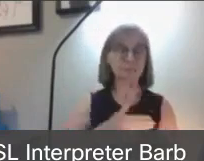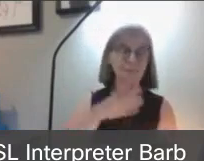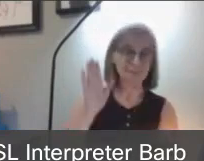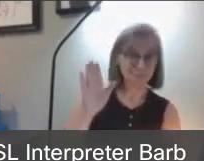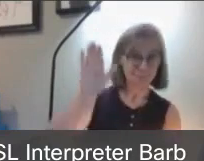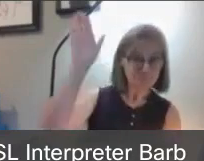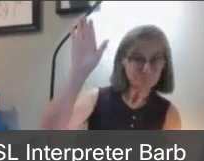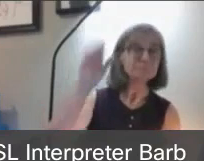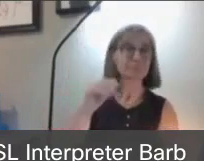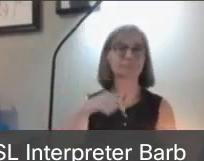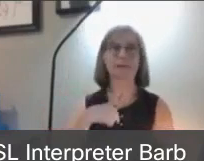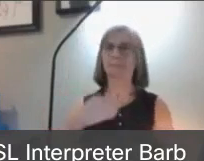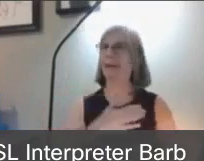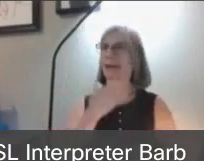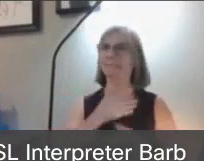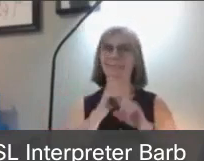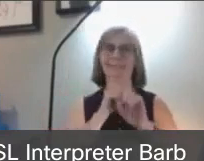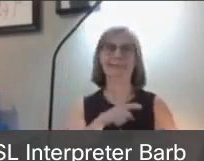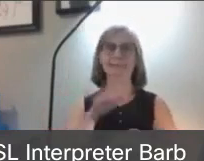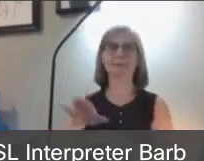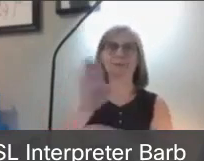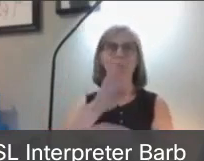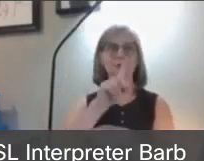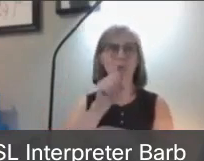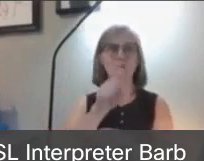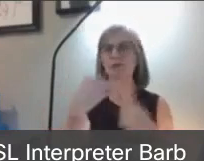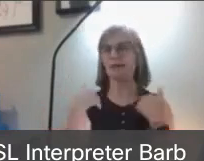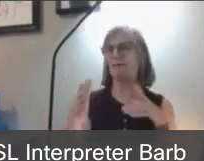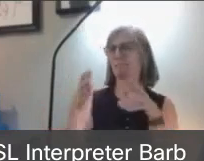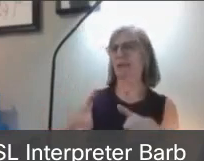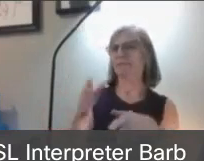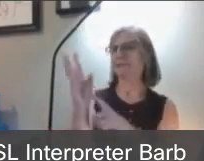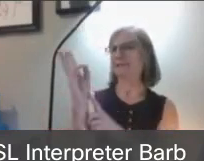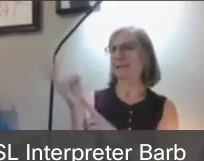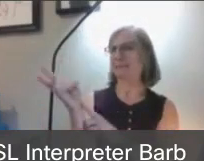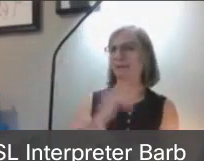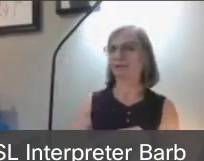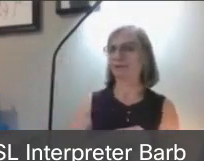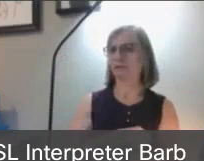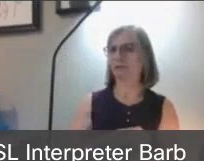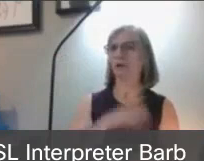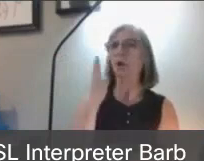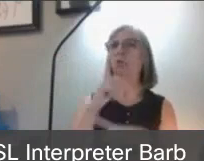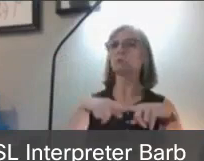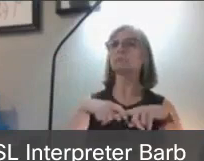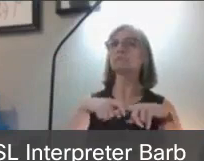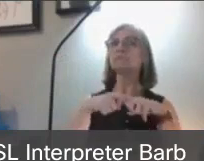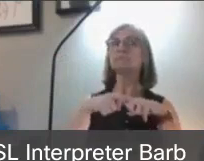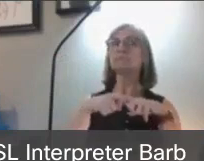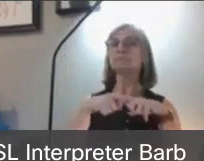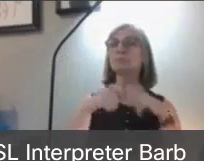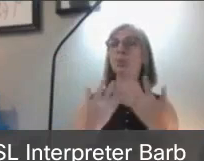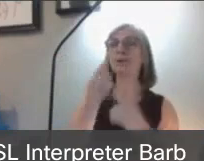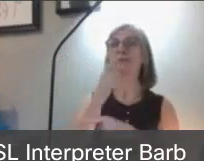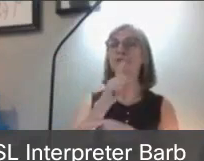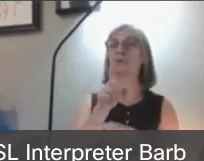answer any questions that you've got. We've got about 6 minutes left, and so we'll pause and see if anybody has any questions.